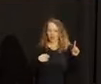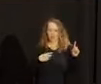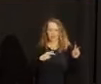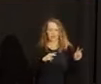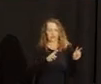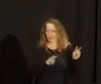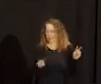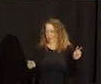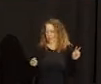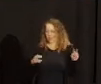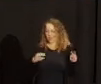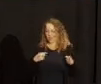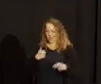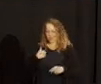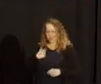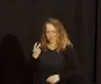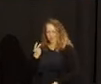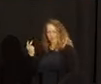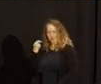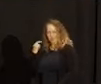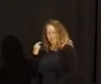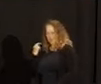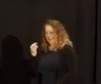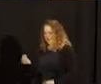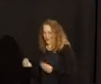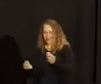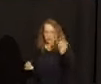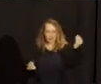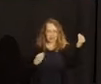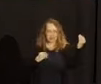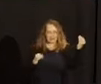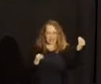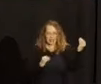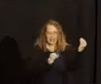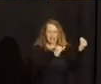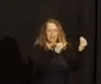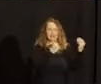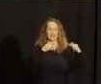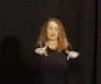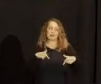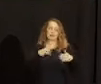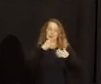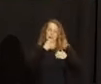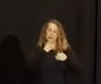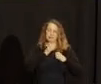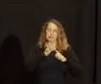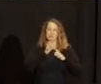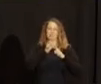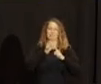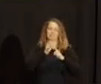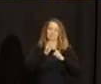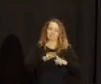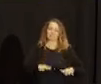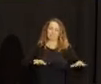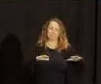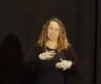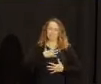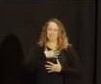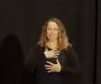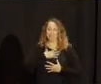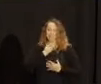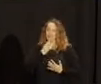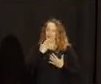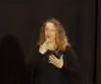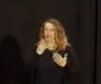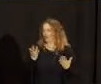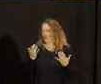different stages of my own life reflected. So this is such a special space for me. And I'm really grateful to be here with all of you